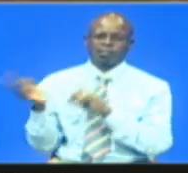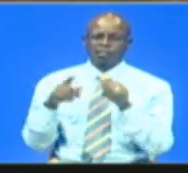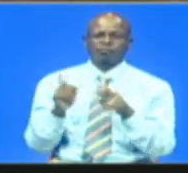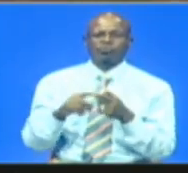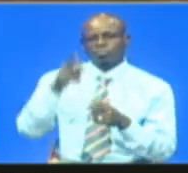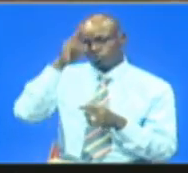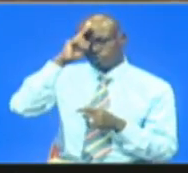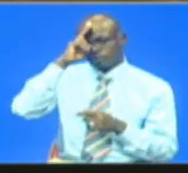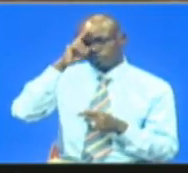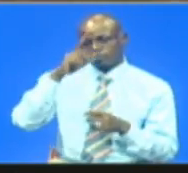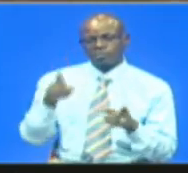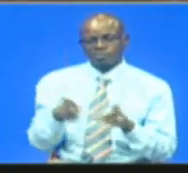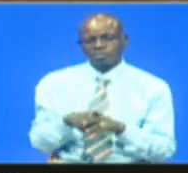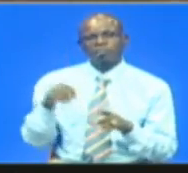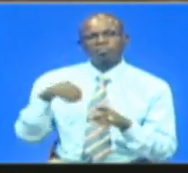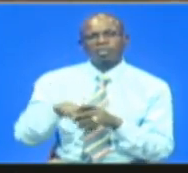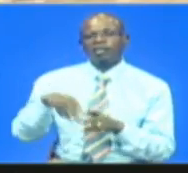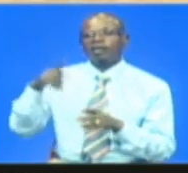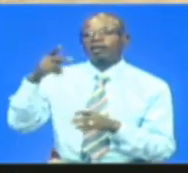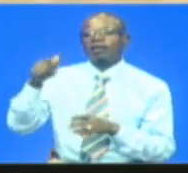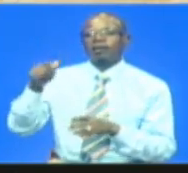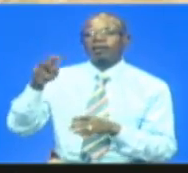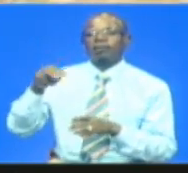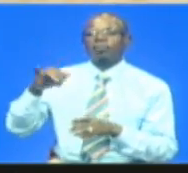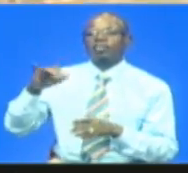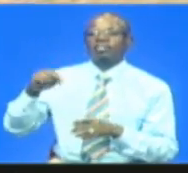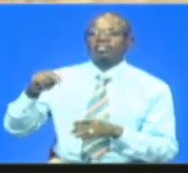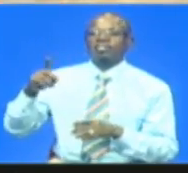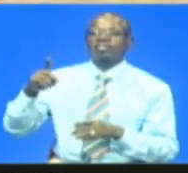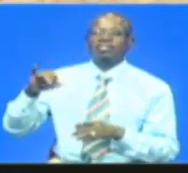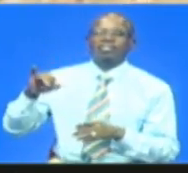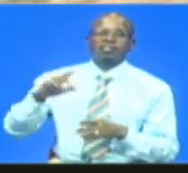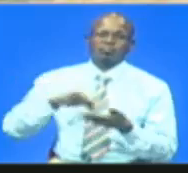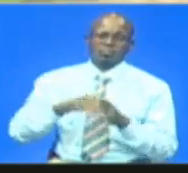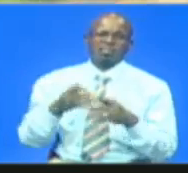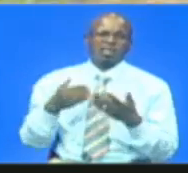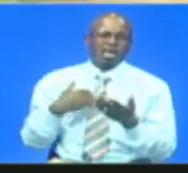Kamaindi, there is no one on site. Here too, the